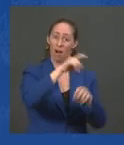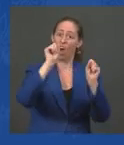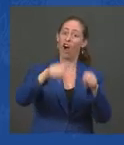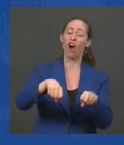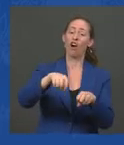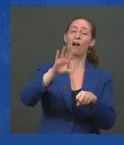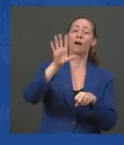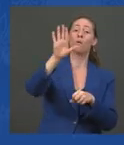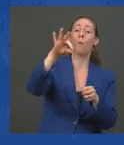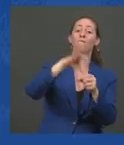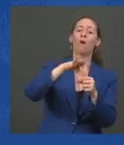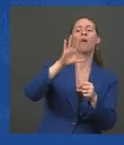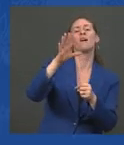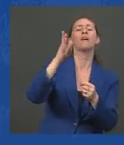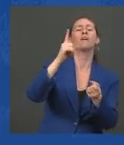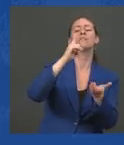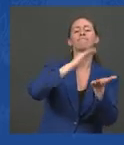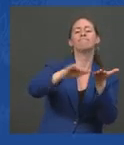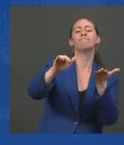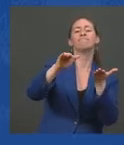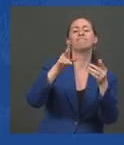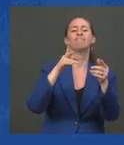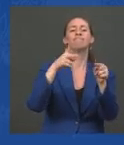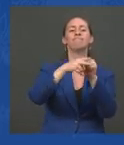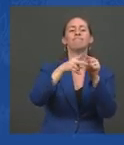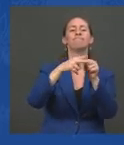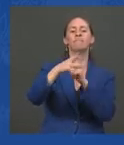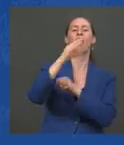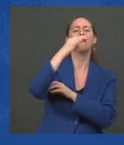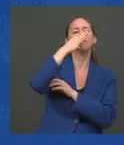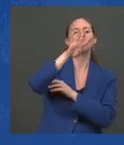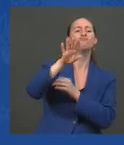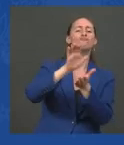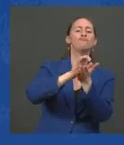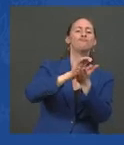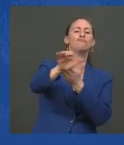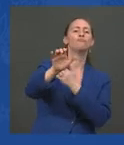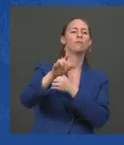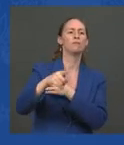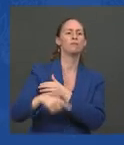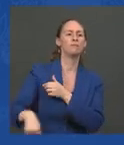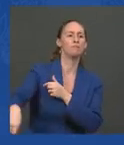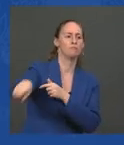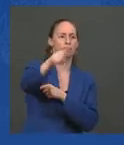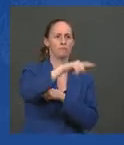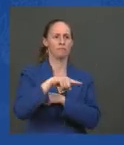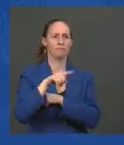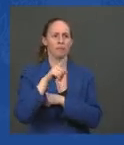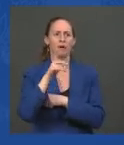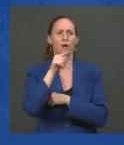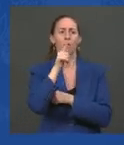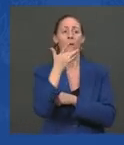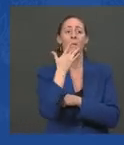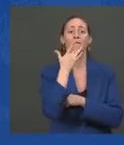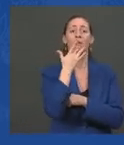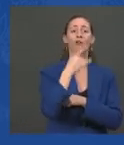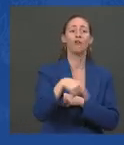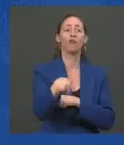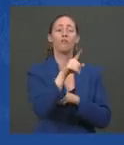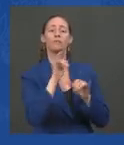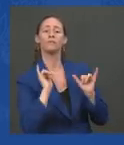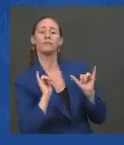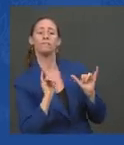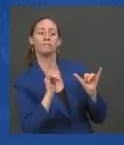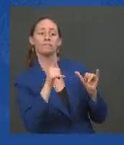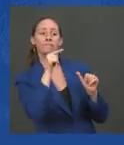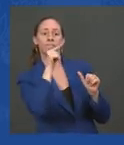vote and ignore the will of the people. If their preferred candidate, black or white or Asian or